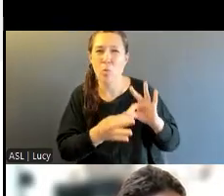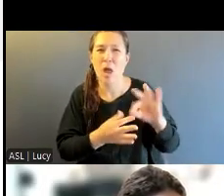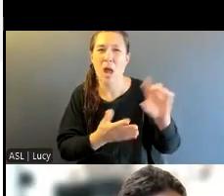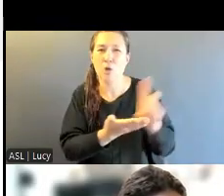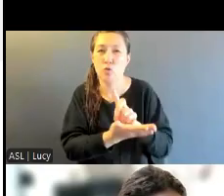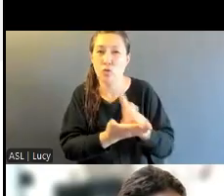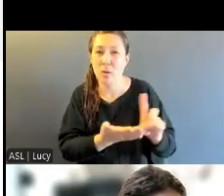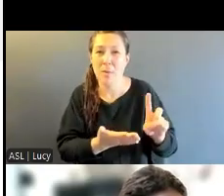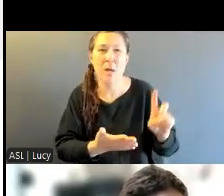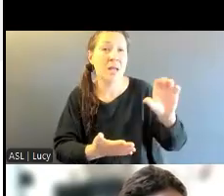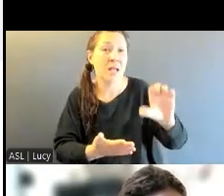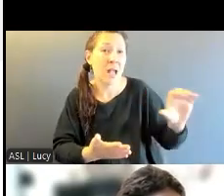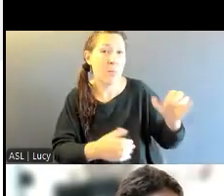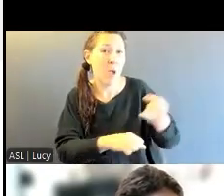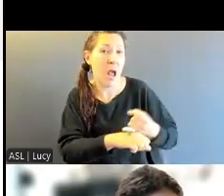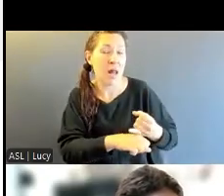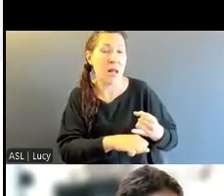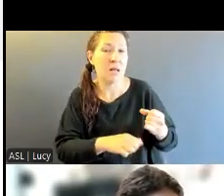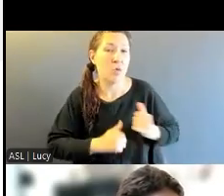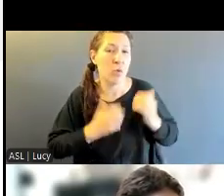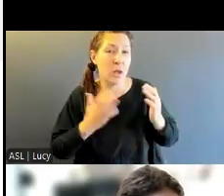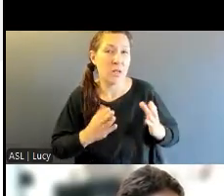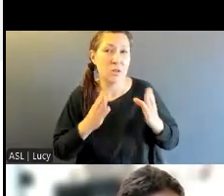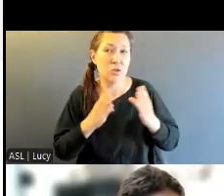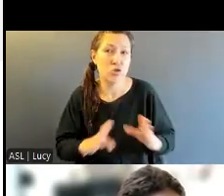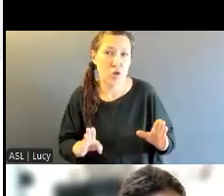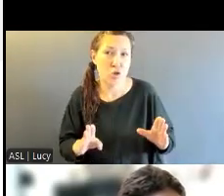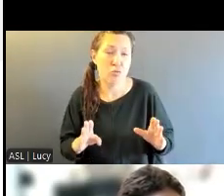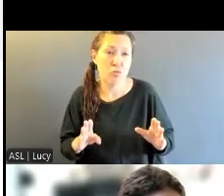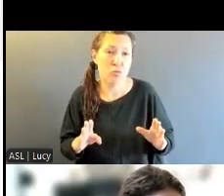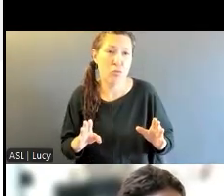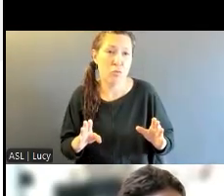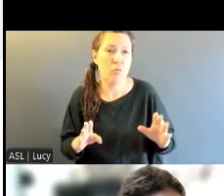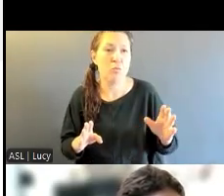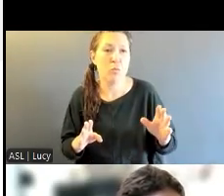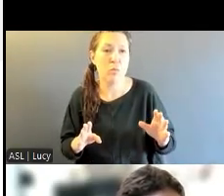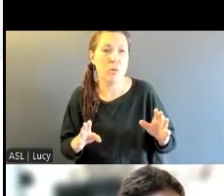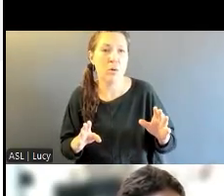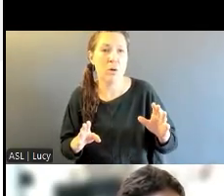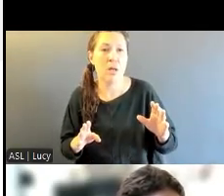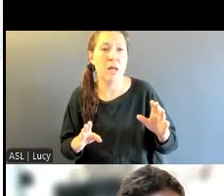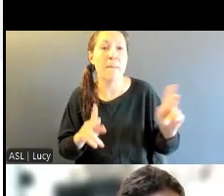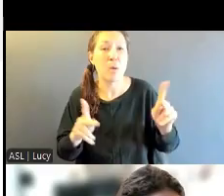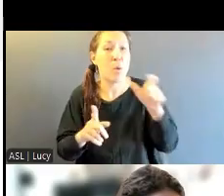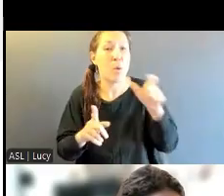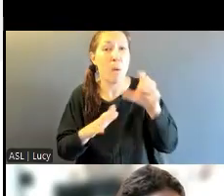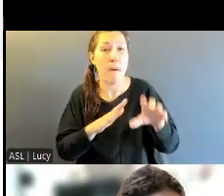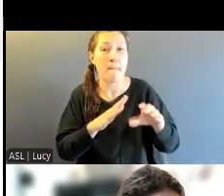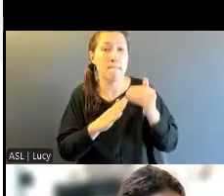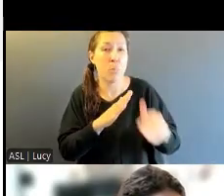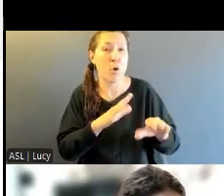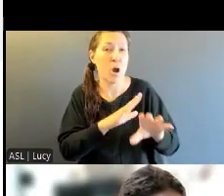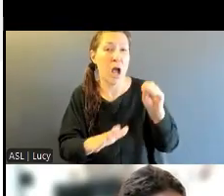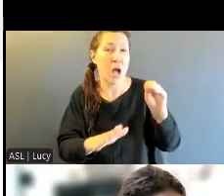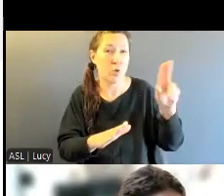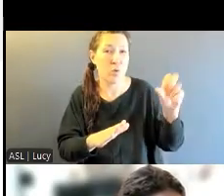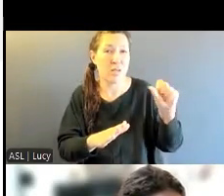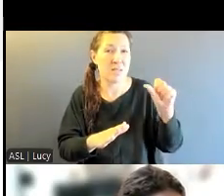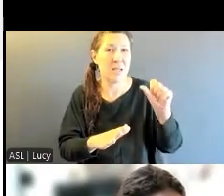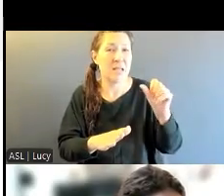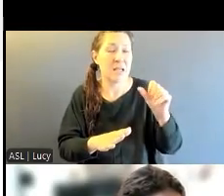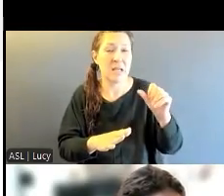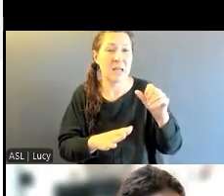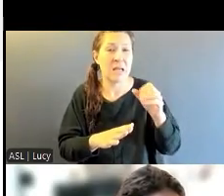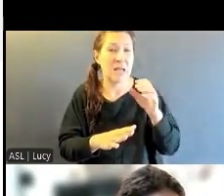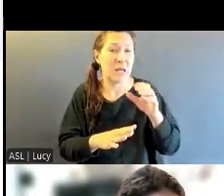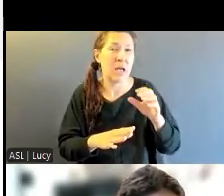found that Cape Cod and Islands residents overall and Cape Cod and Islands residents born outside the US who spoke a language other than English